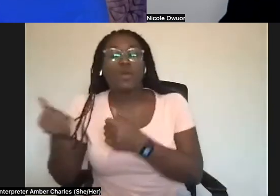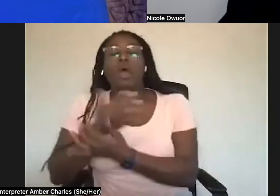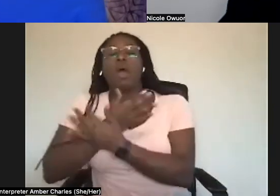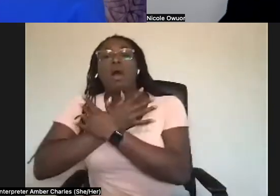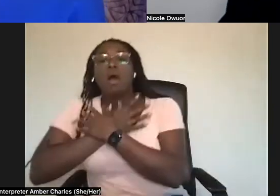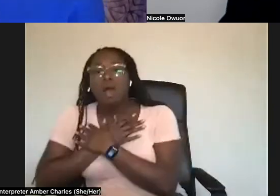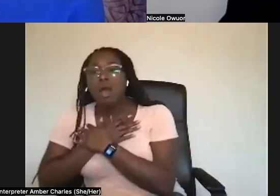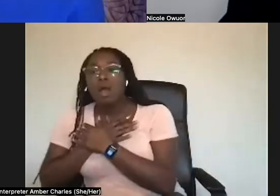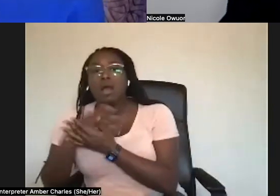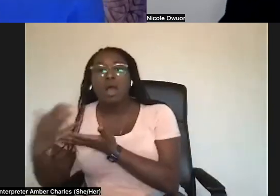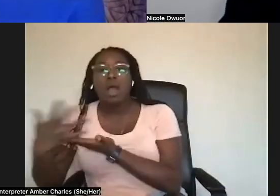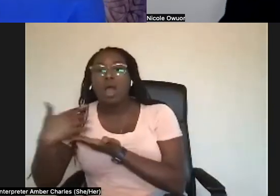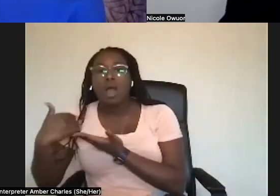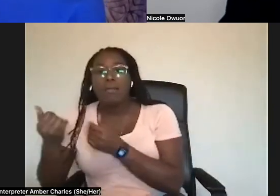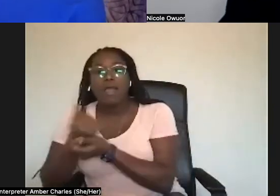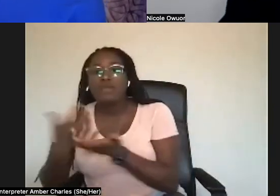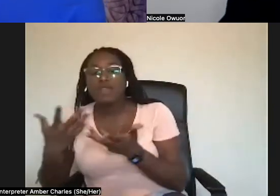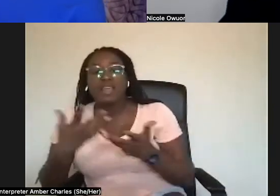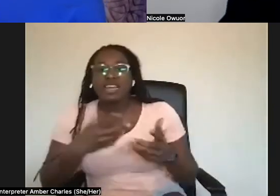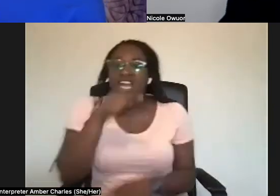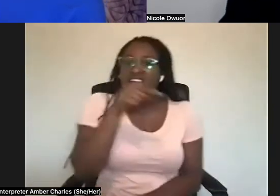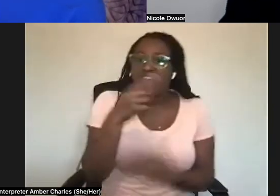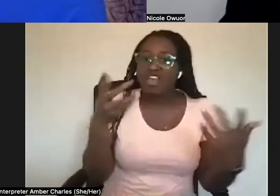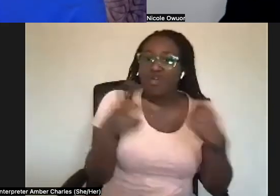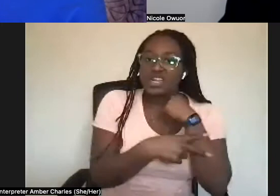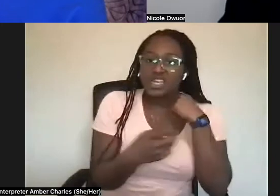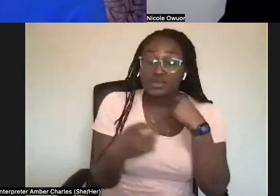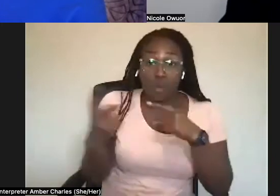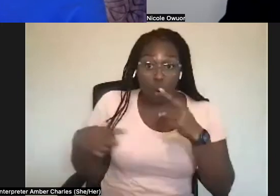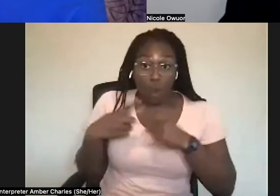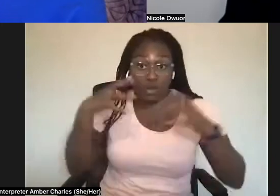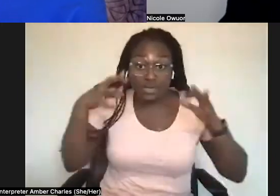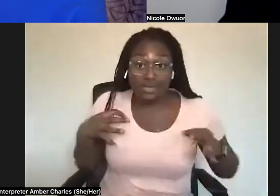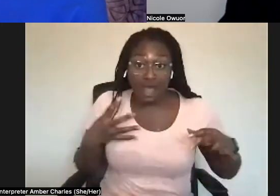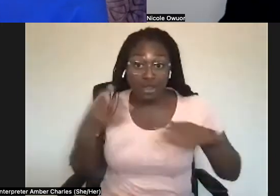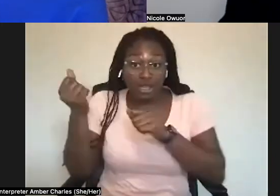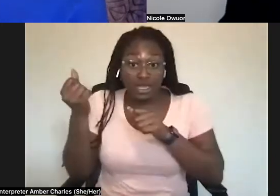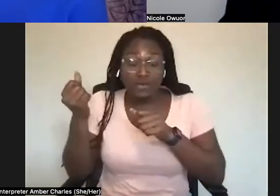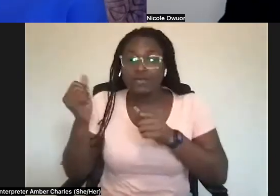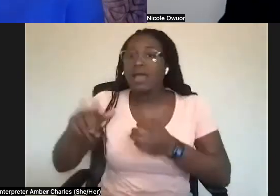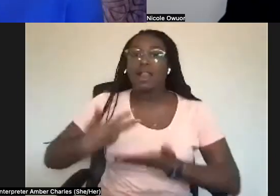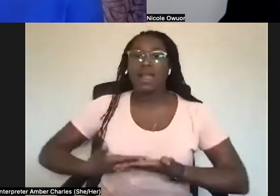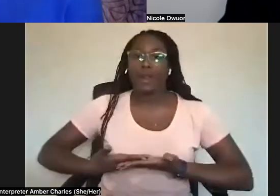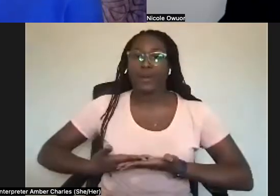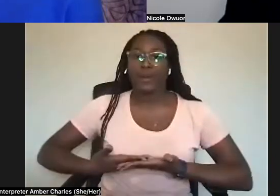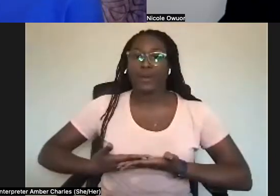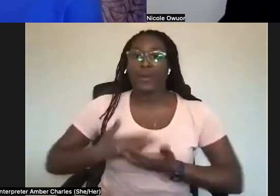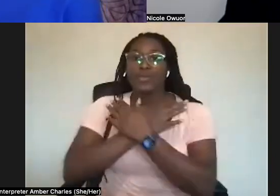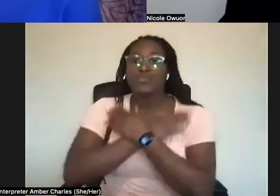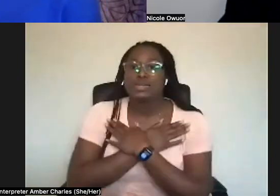you. Once you make the decision that you're leaving, lay down. Just rest in